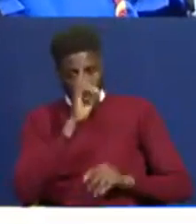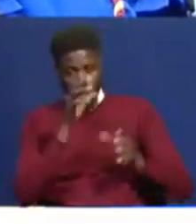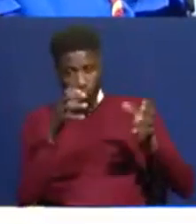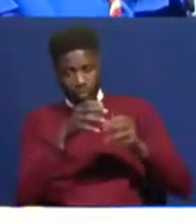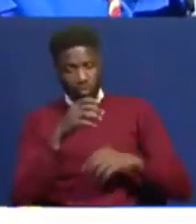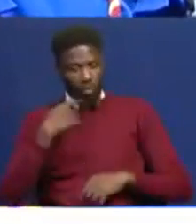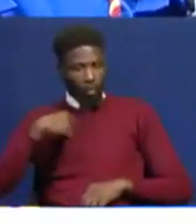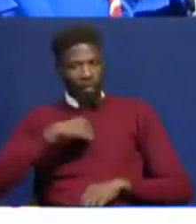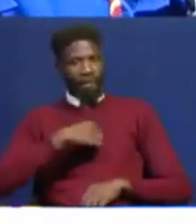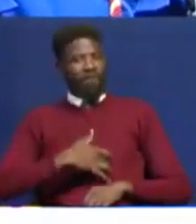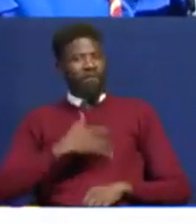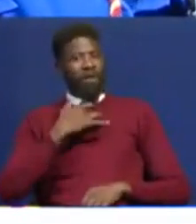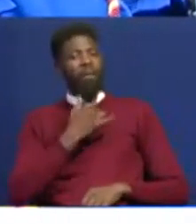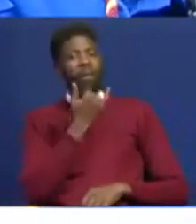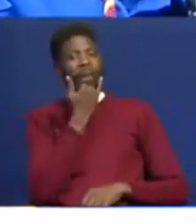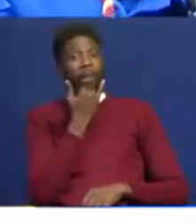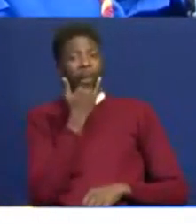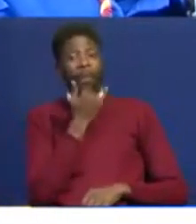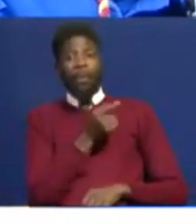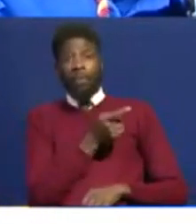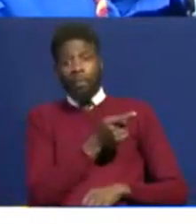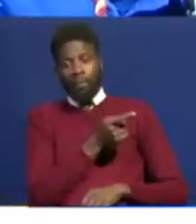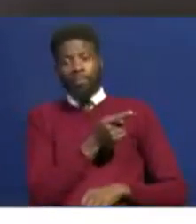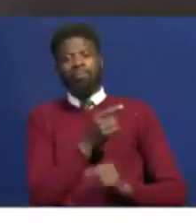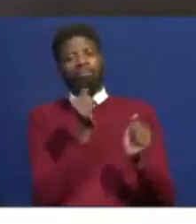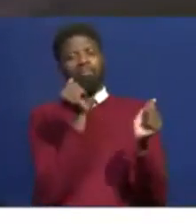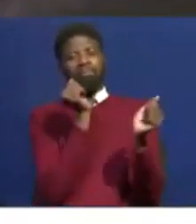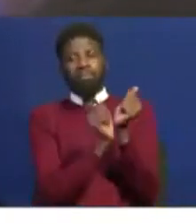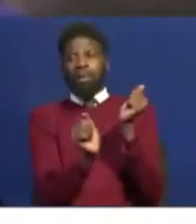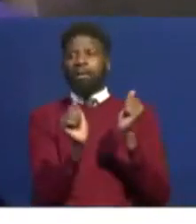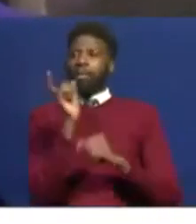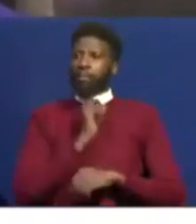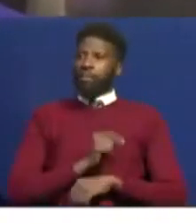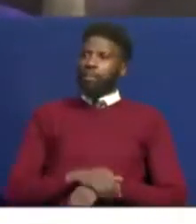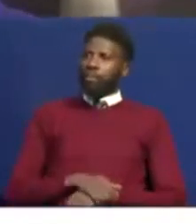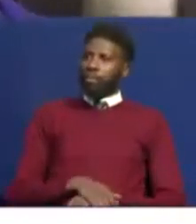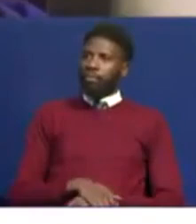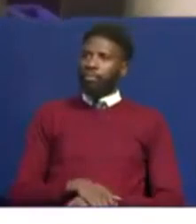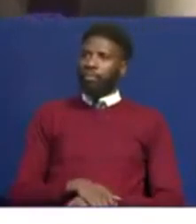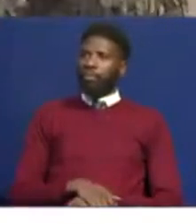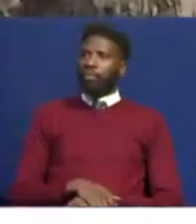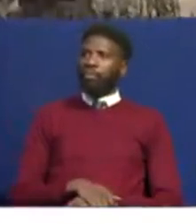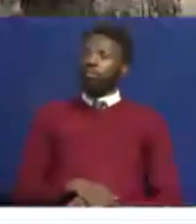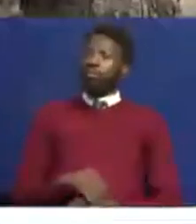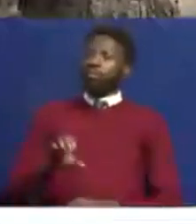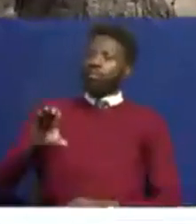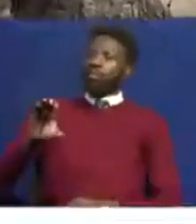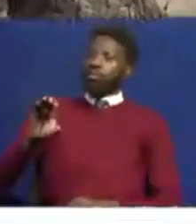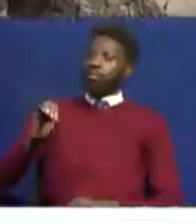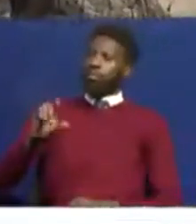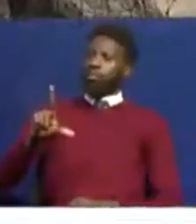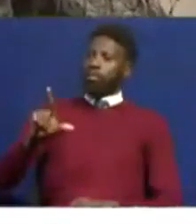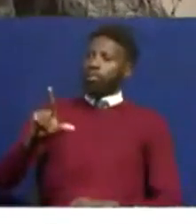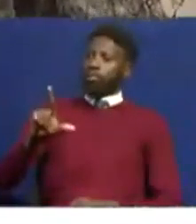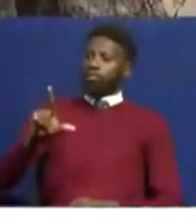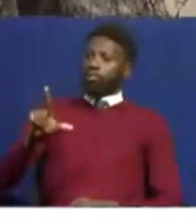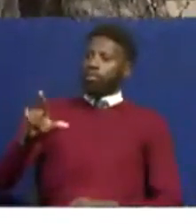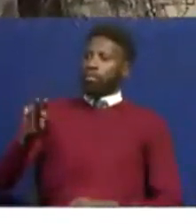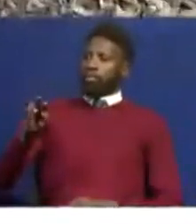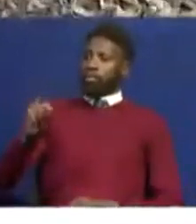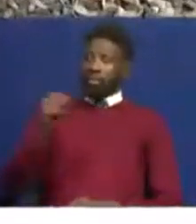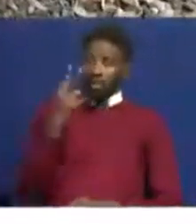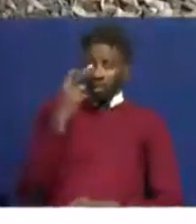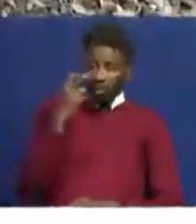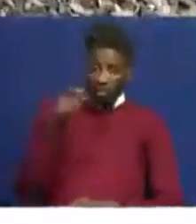deem that they never did their work right. Khalusha, ambaye anatuhumiwa kwa mauaji ya zaidi ya wanawake 40